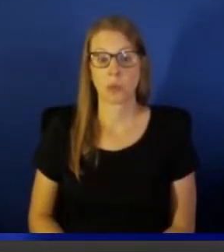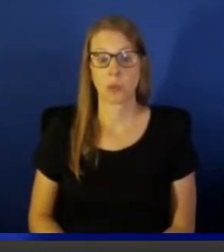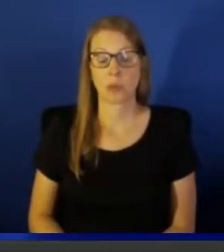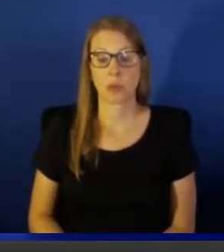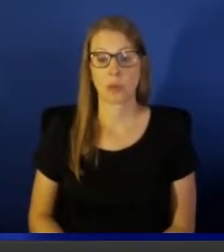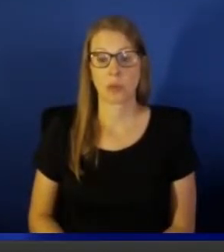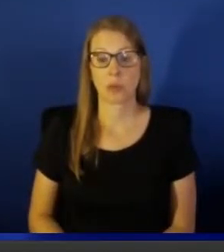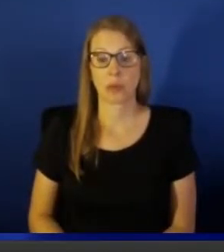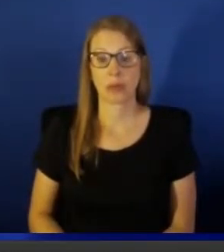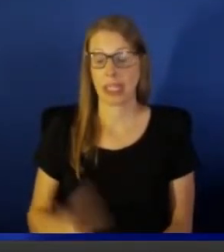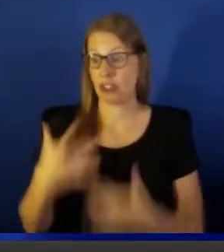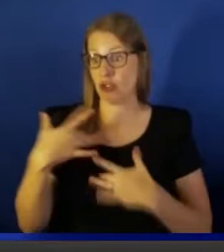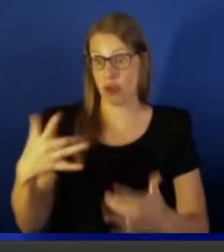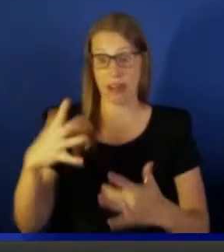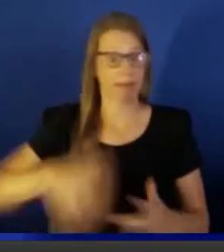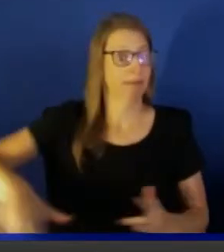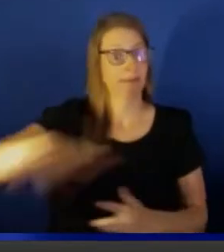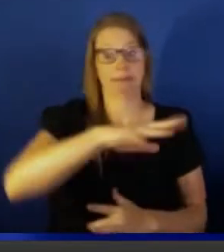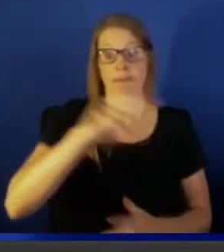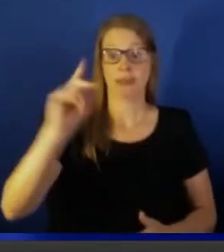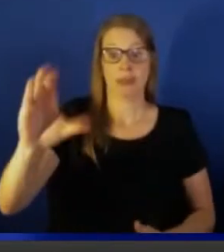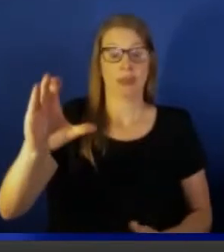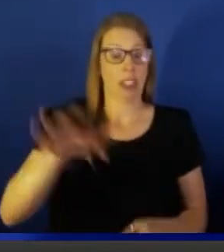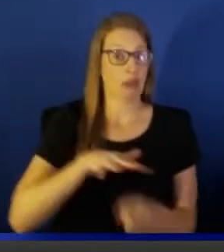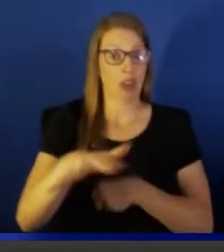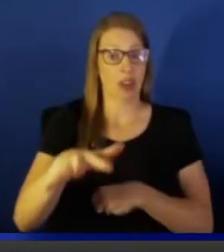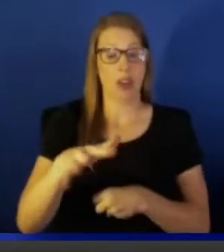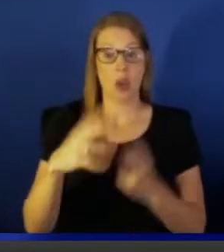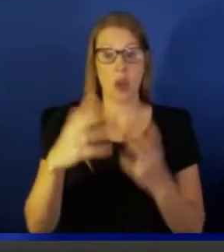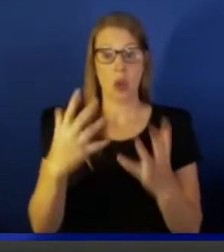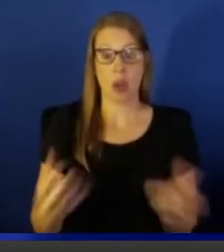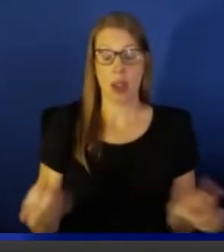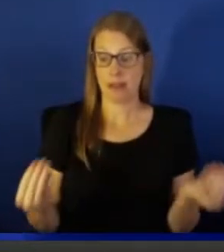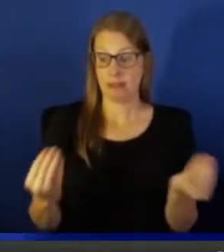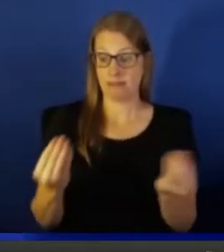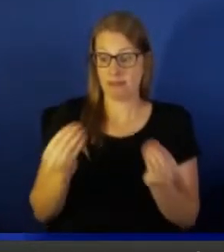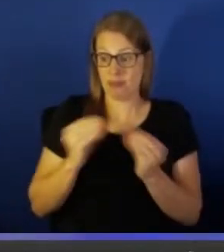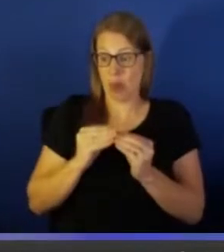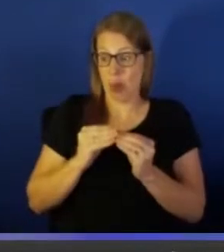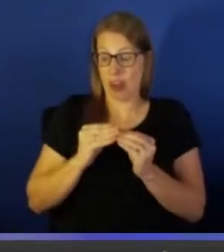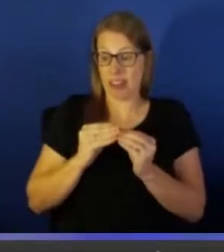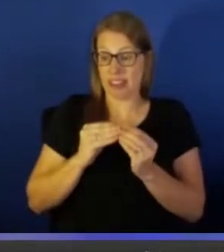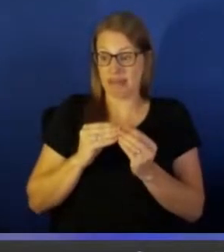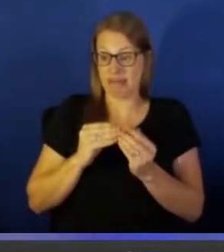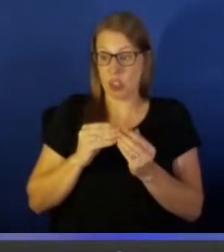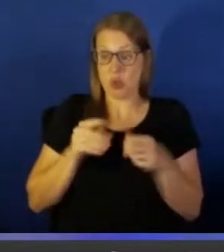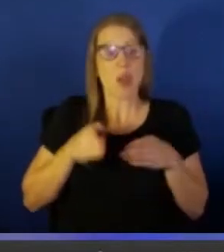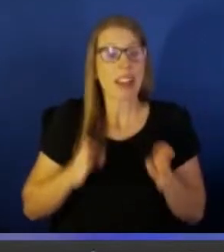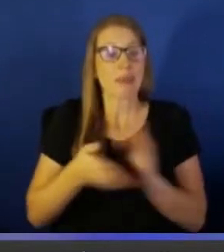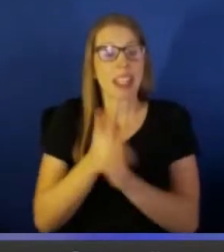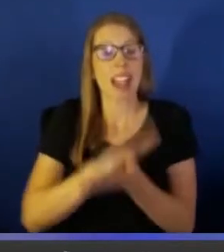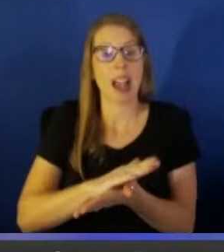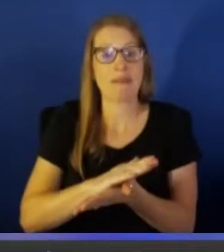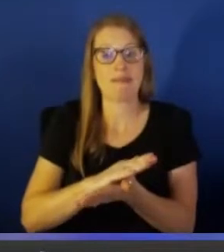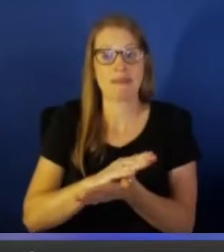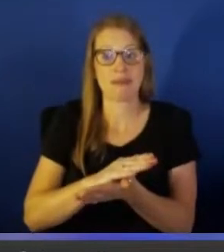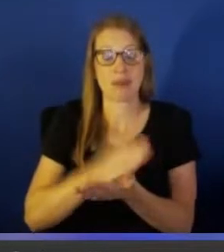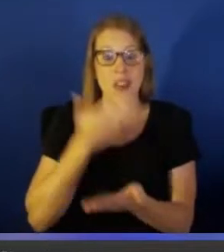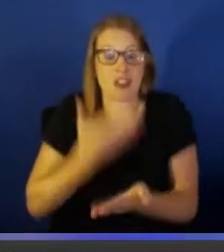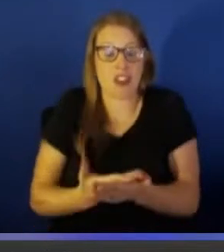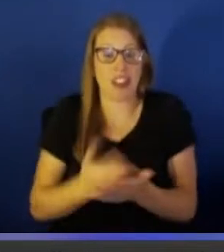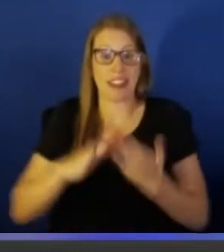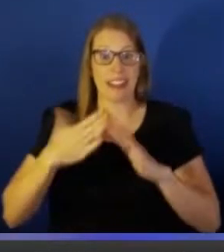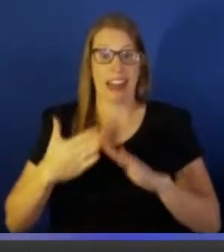Kansas City, where we're trying to make sure that we take more assets into becoming a greener city long term. Well, I just can't think of any drawbacks of having this project